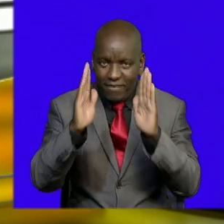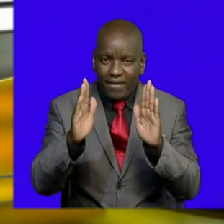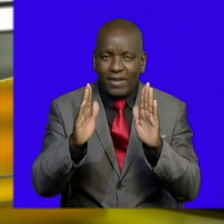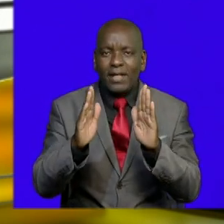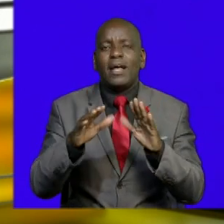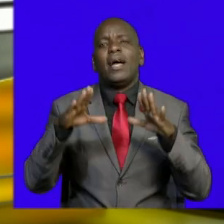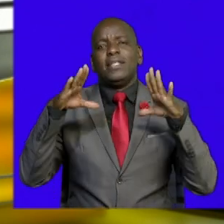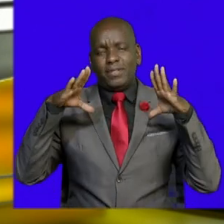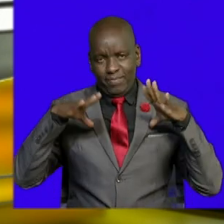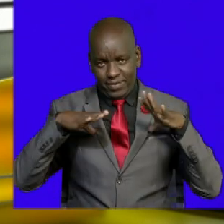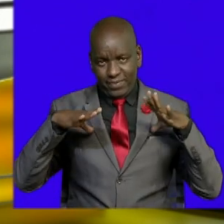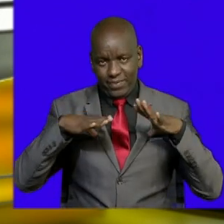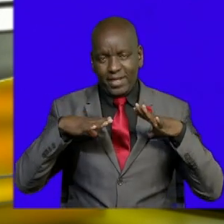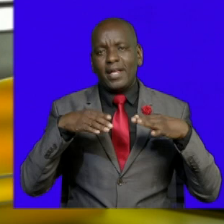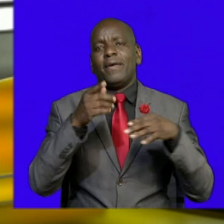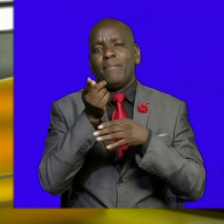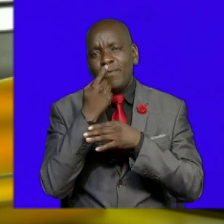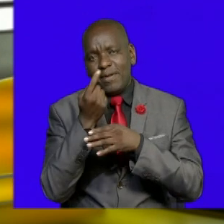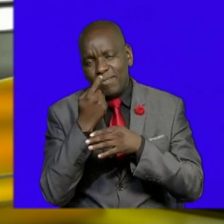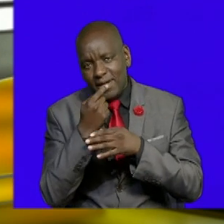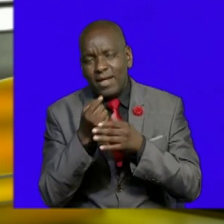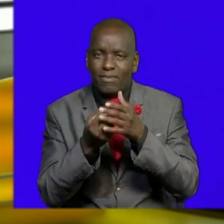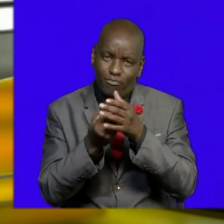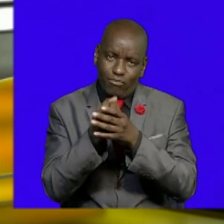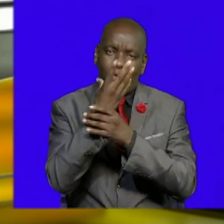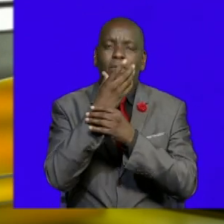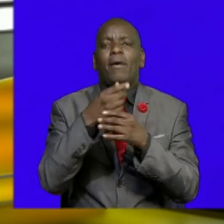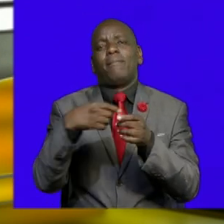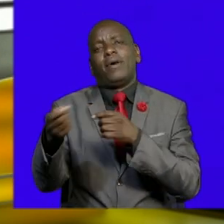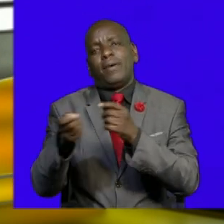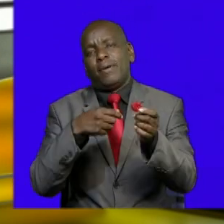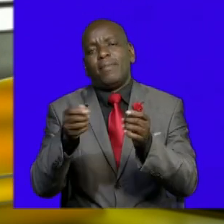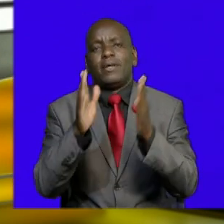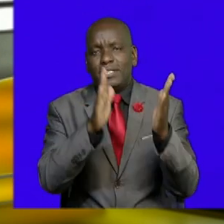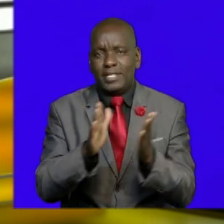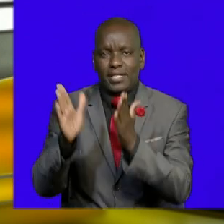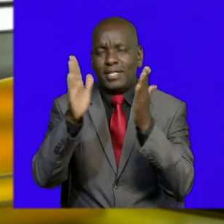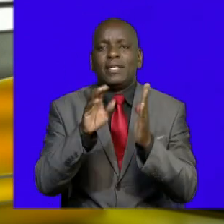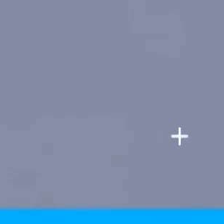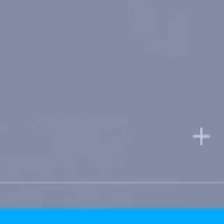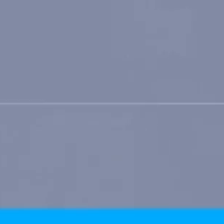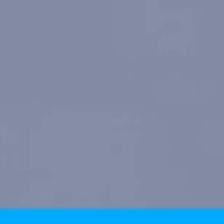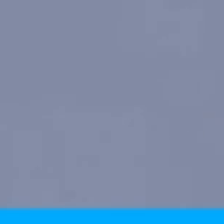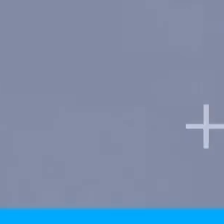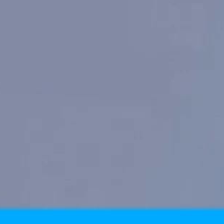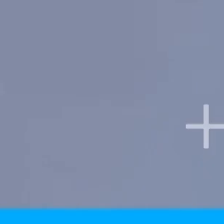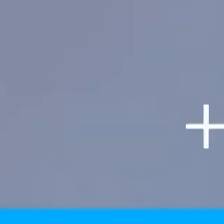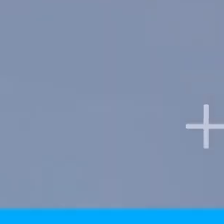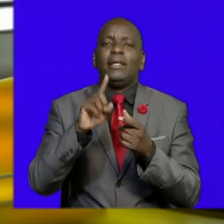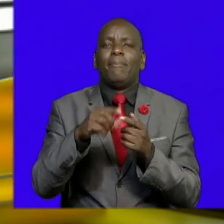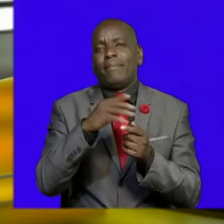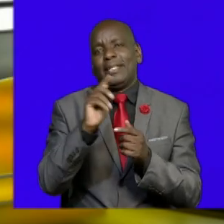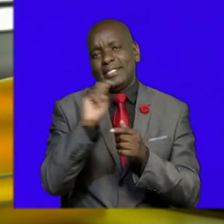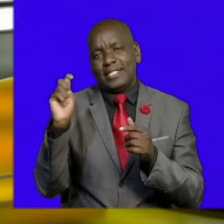some key vaccine development or rather deployment strategies that the nation has adopted.